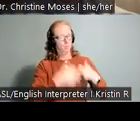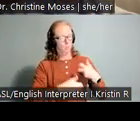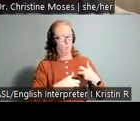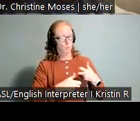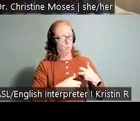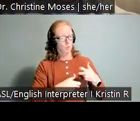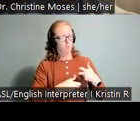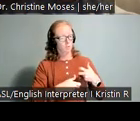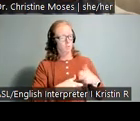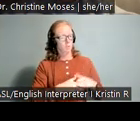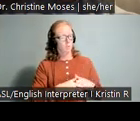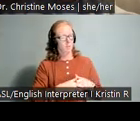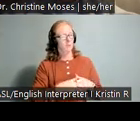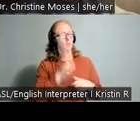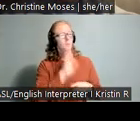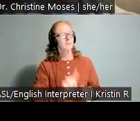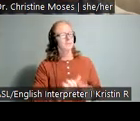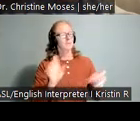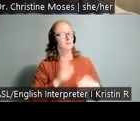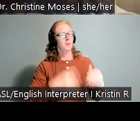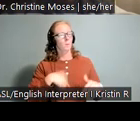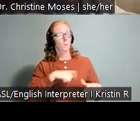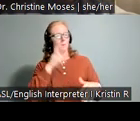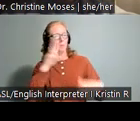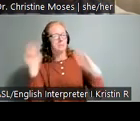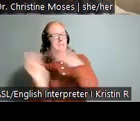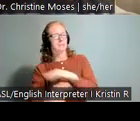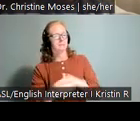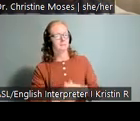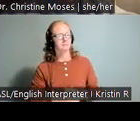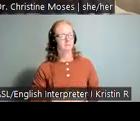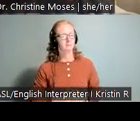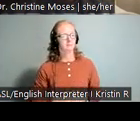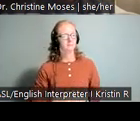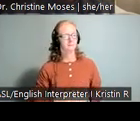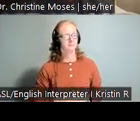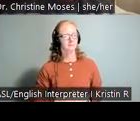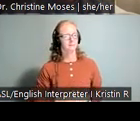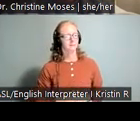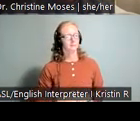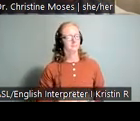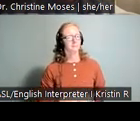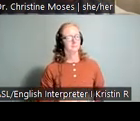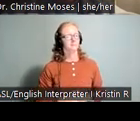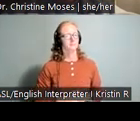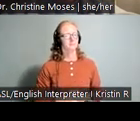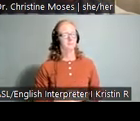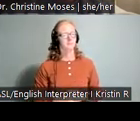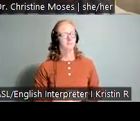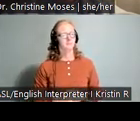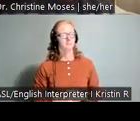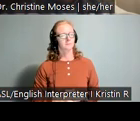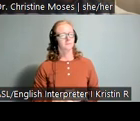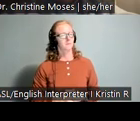board exists might be different than the ones that we predict. And I don't want, as much as I think the or other procedures makes it pretty clear that they can look